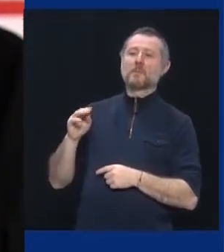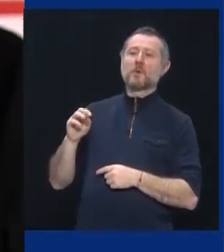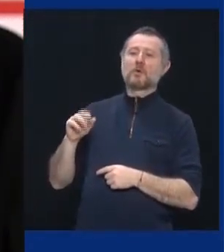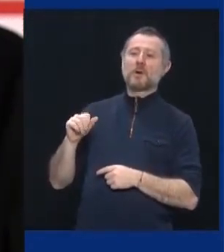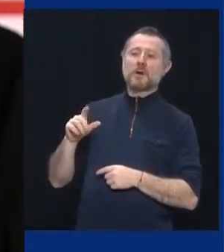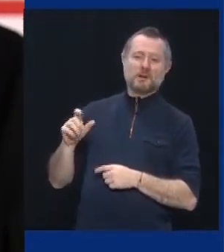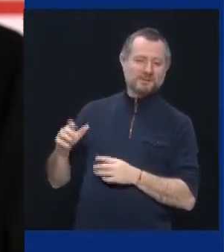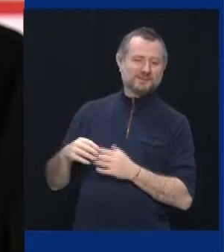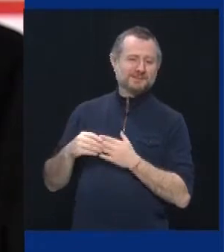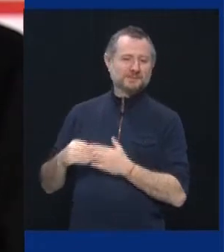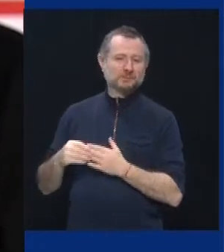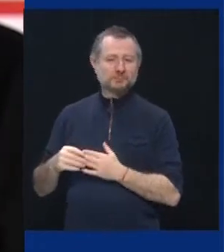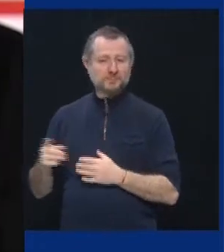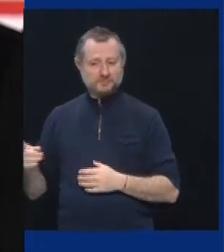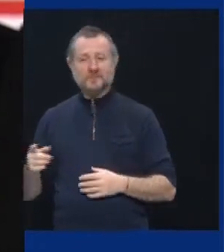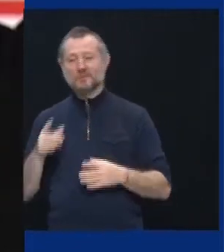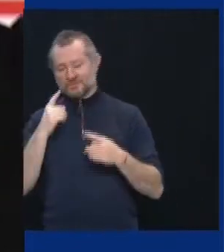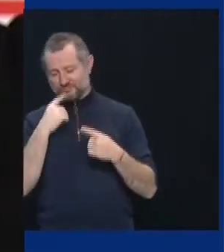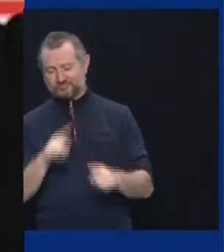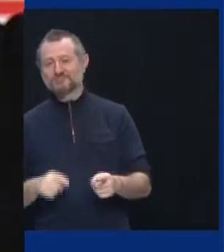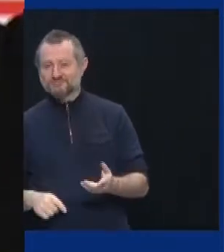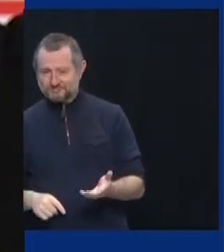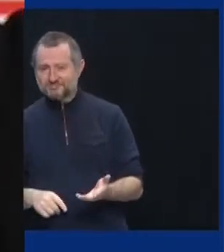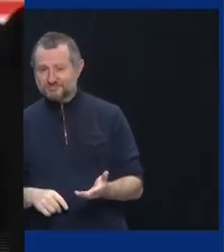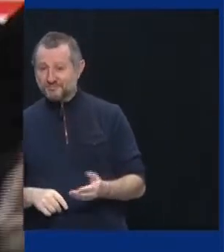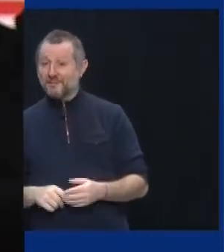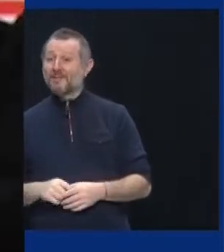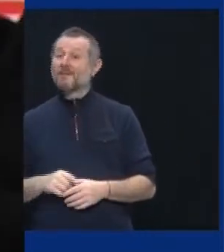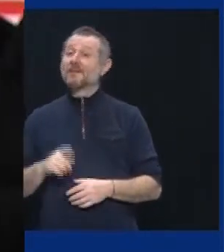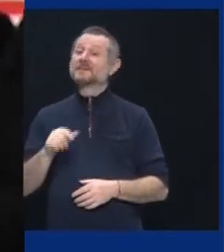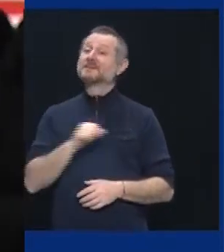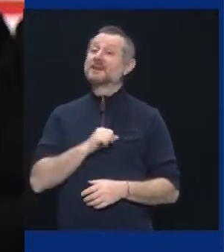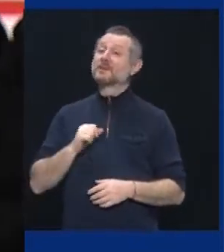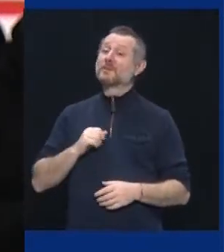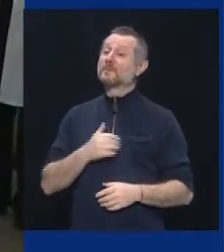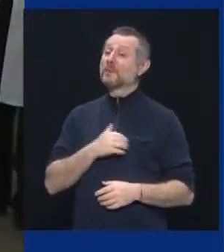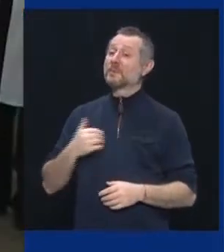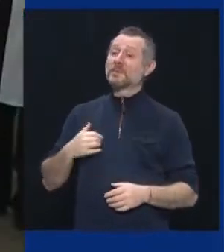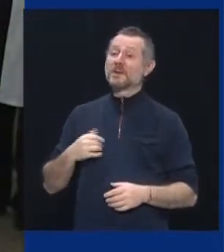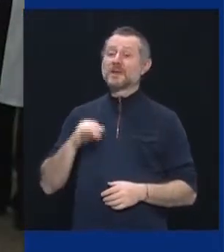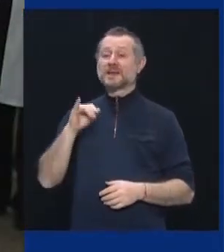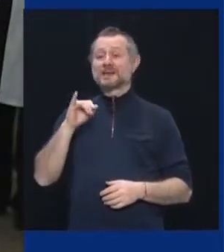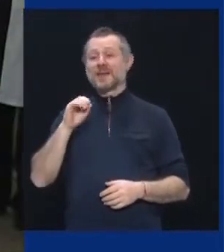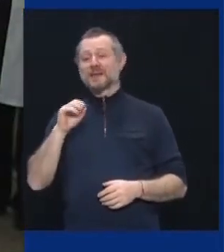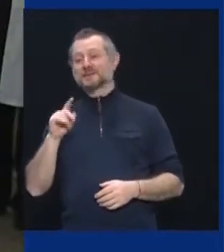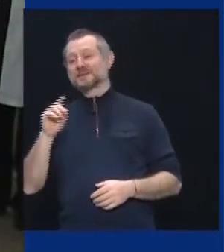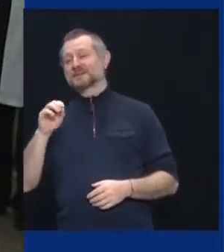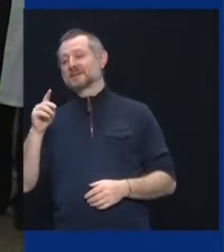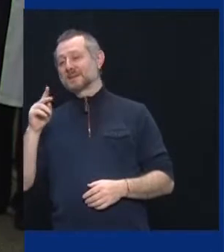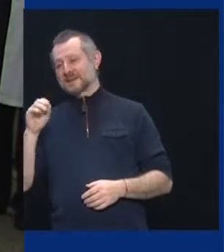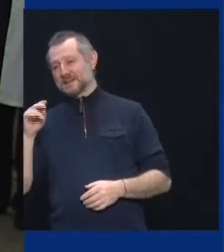happen without Assembly Member Inez Dickens, yes, who got up.